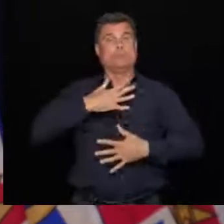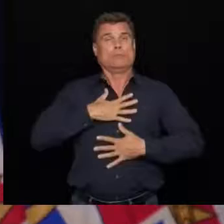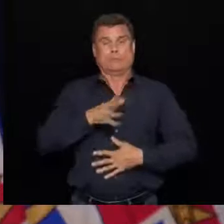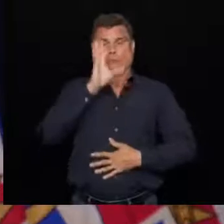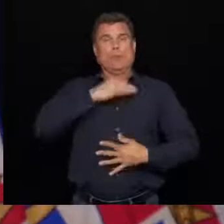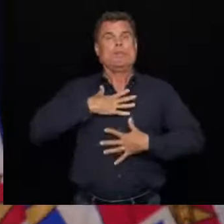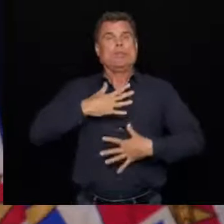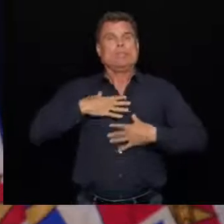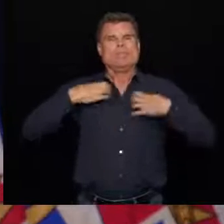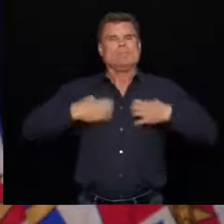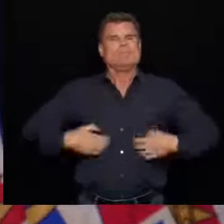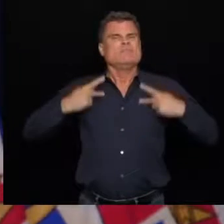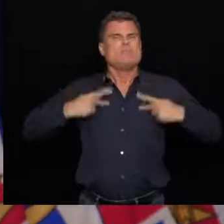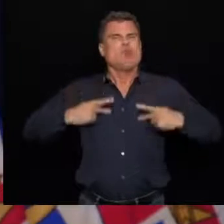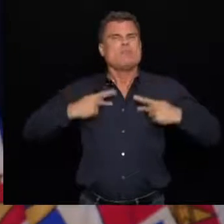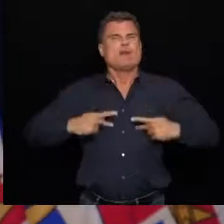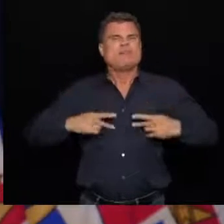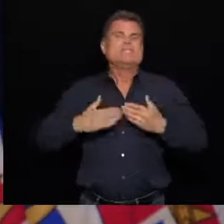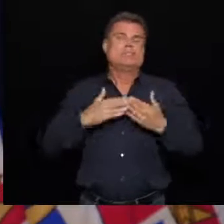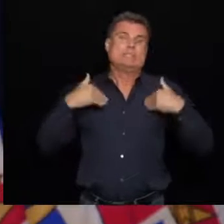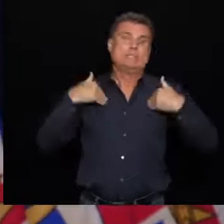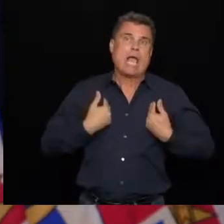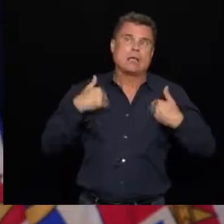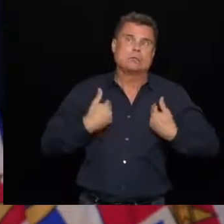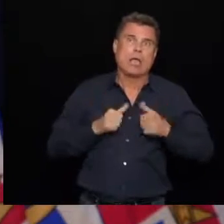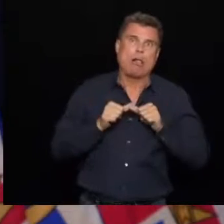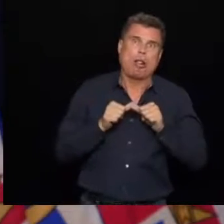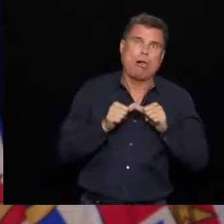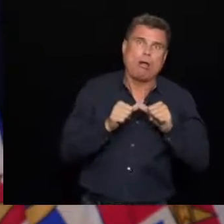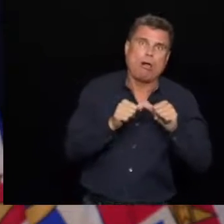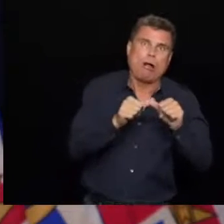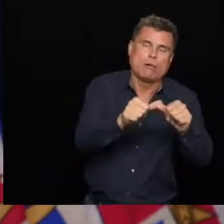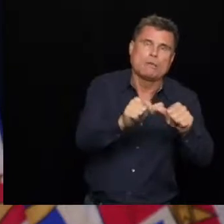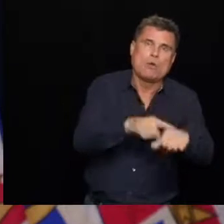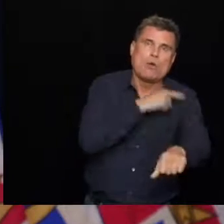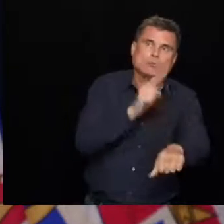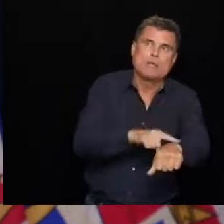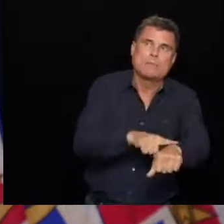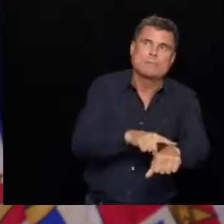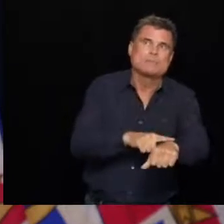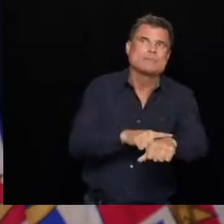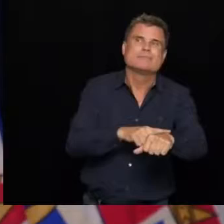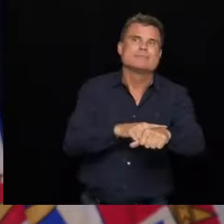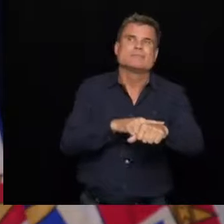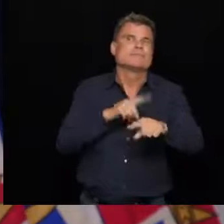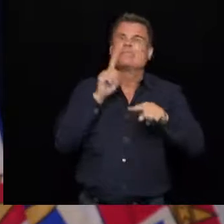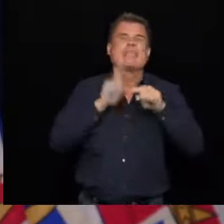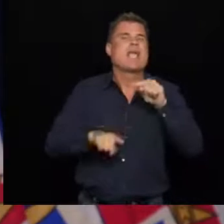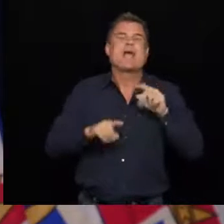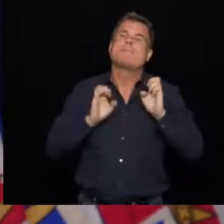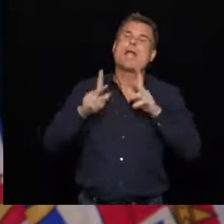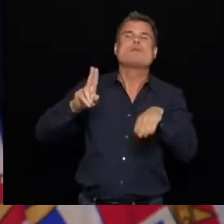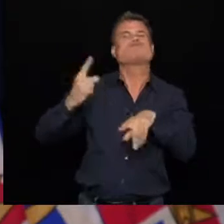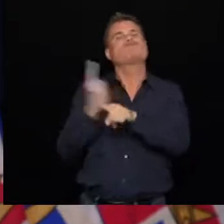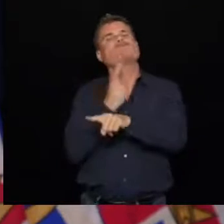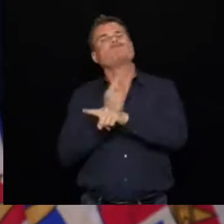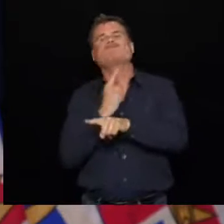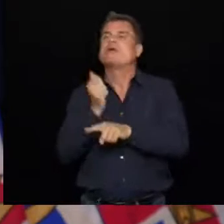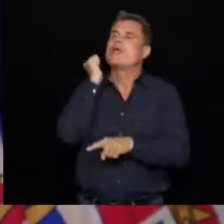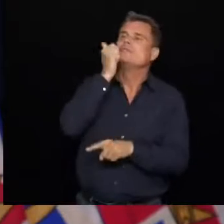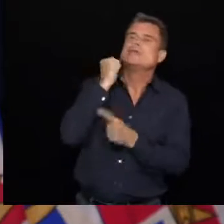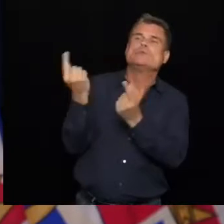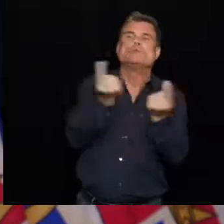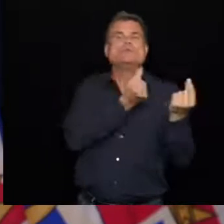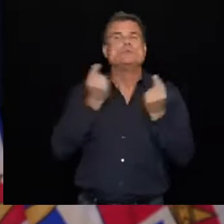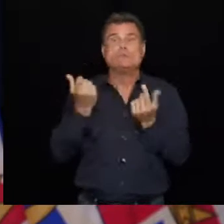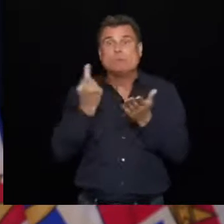and lead them to not be able to resume their activities of daily living for many weeks to months. Andrea, do you have